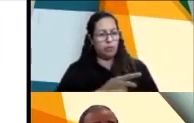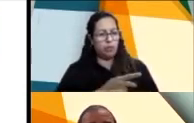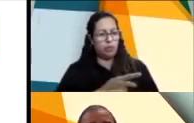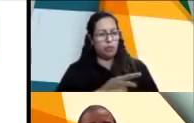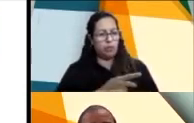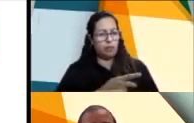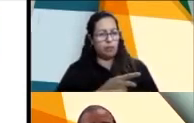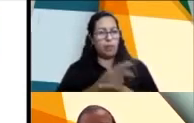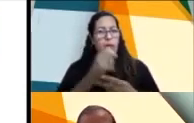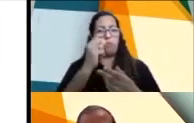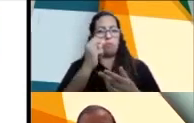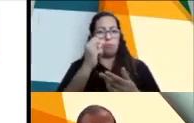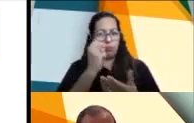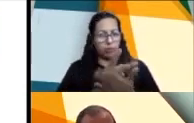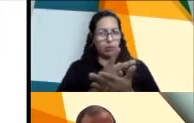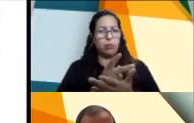valid or are in